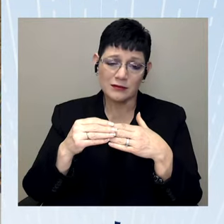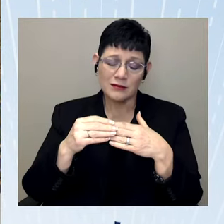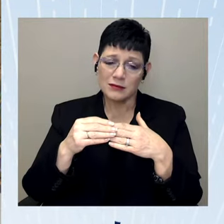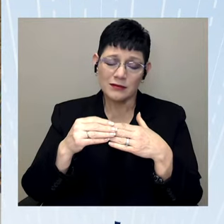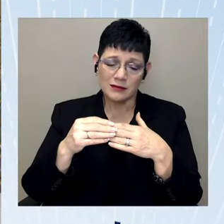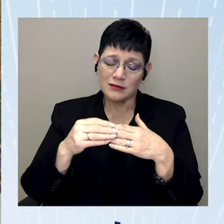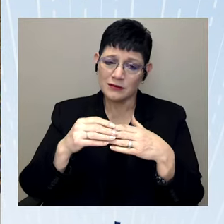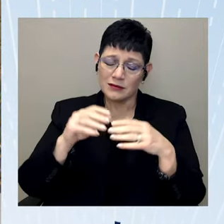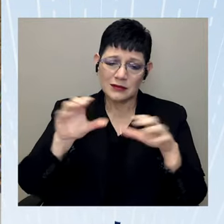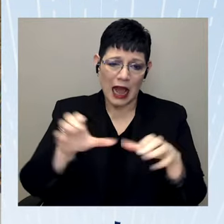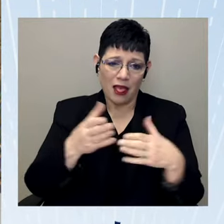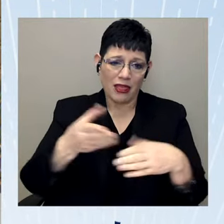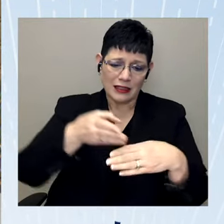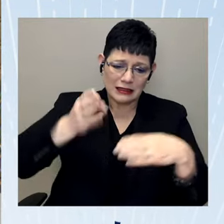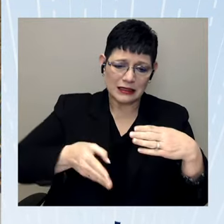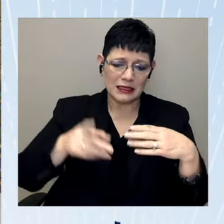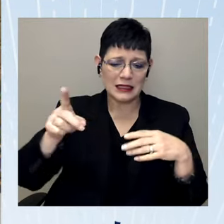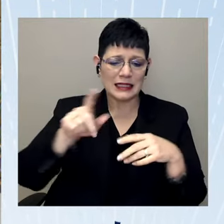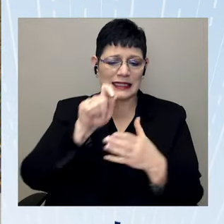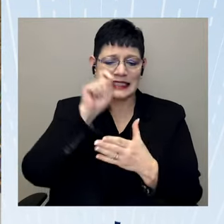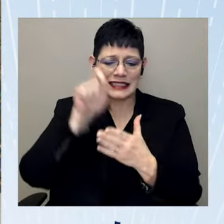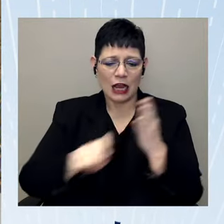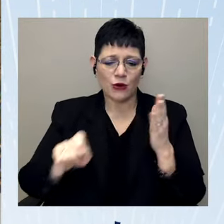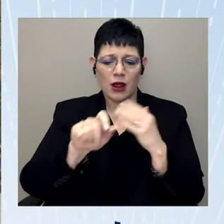Secretary Javier Becerra.